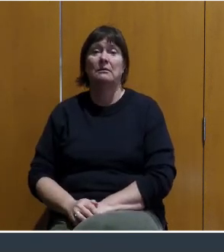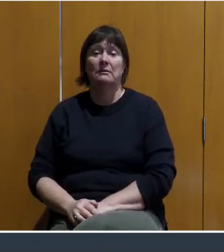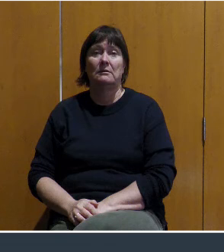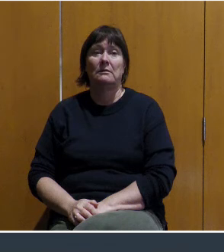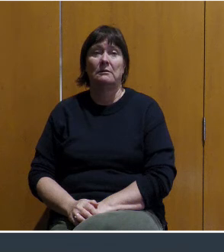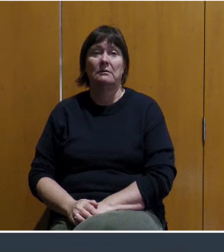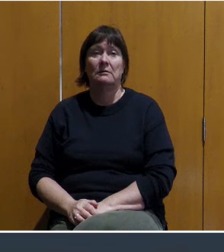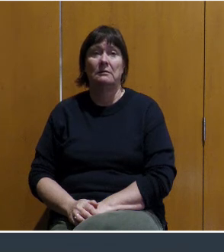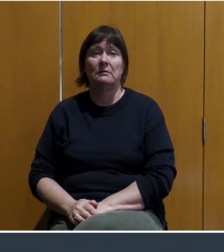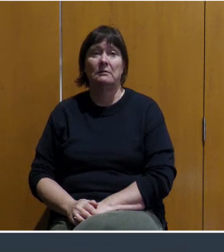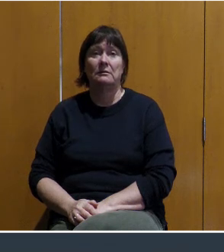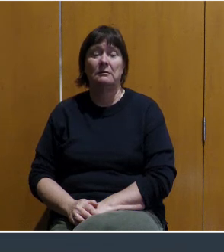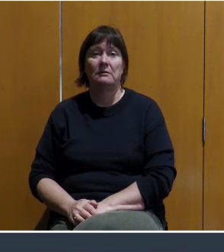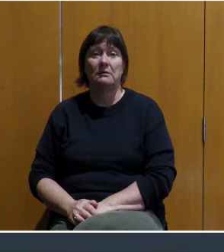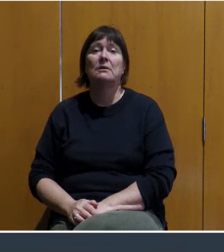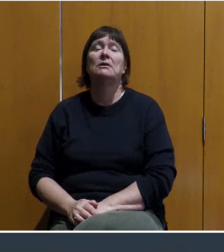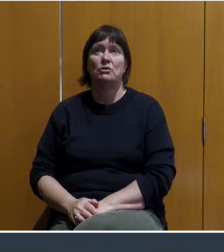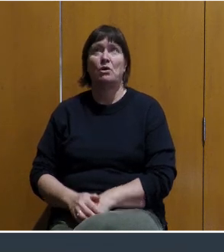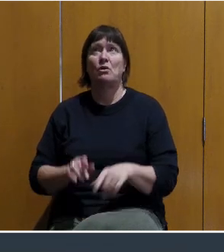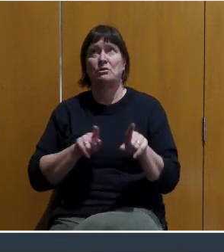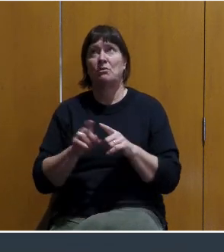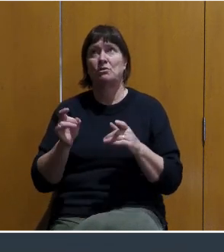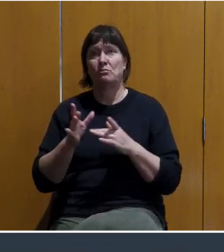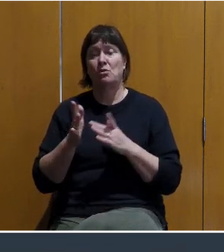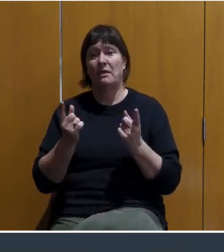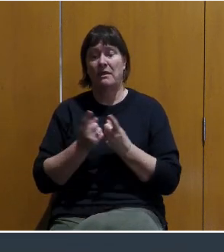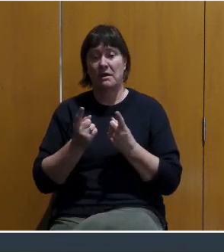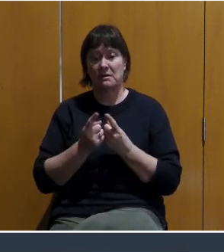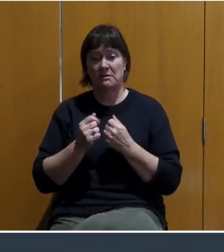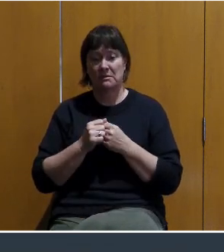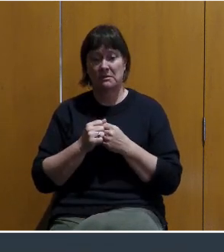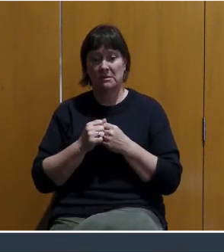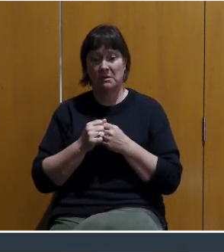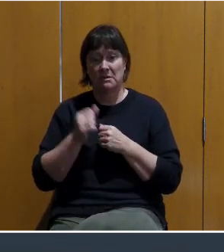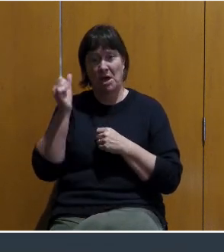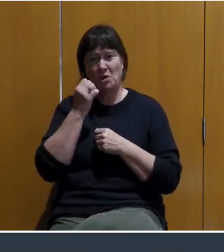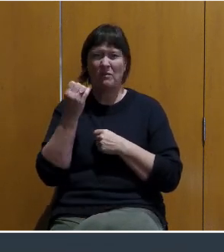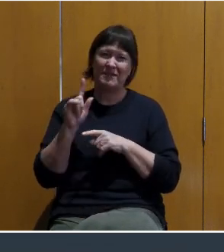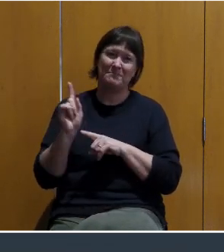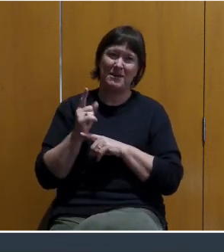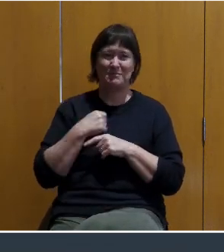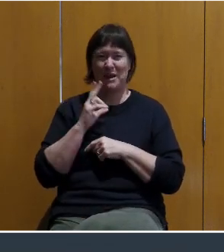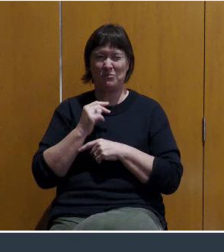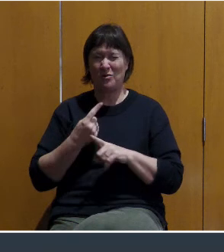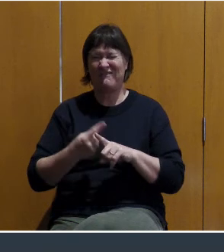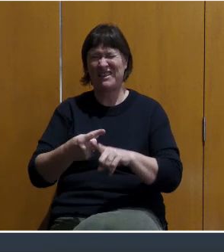So that is the main set of points that I wanted to carry across. I know I have about 10 minutes, but I like to speak